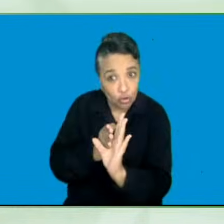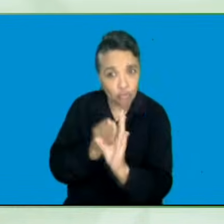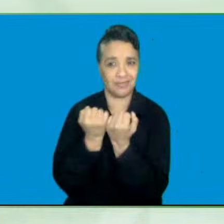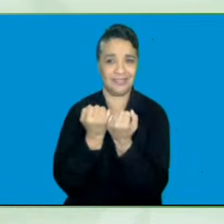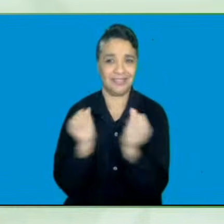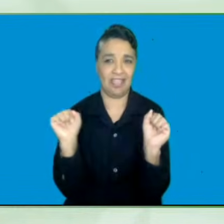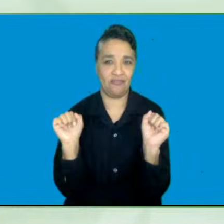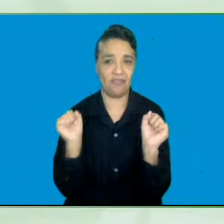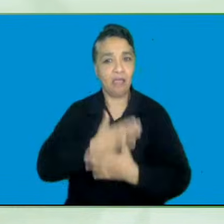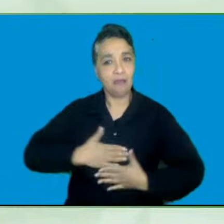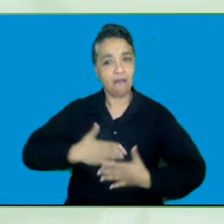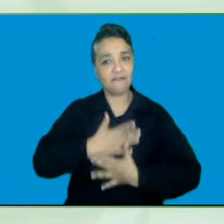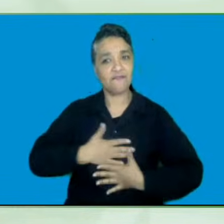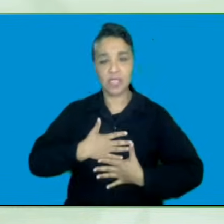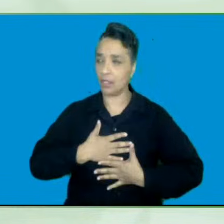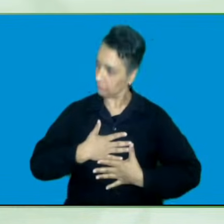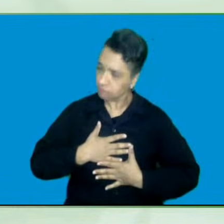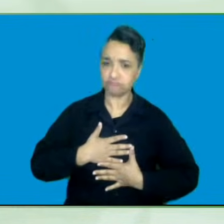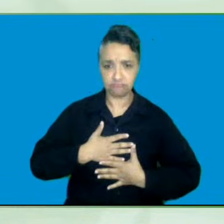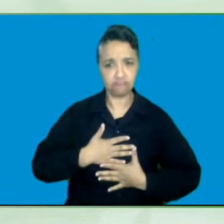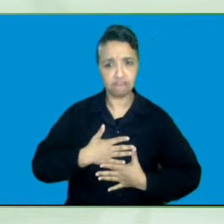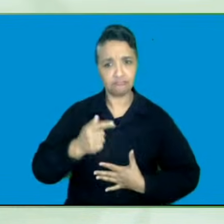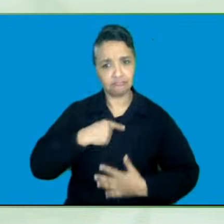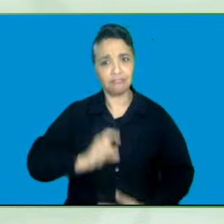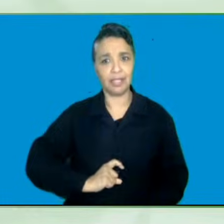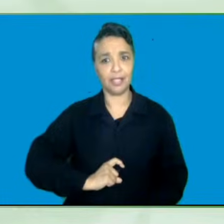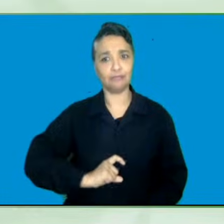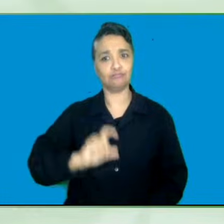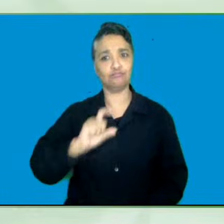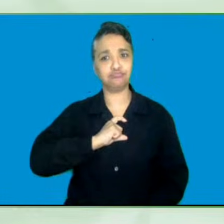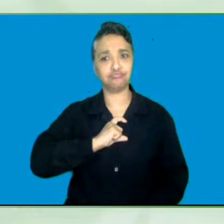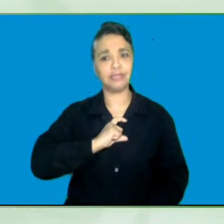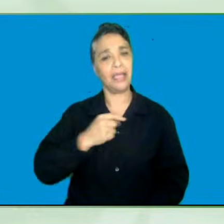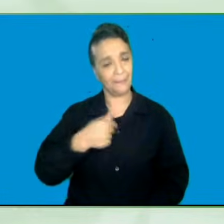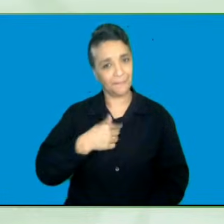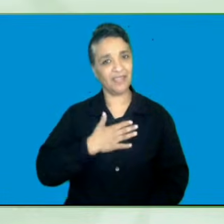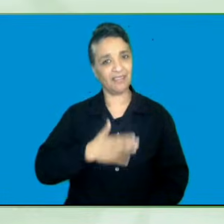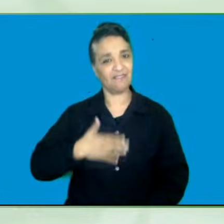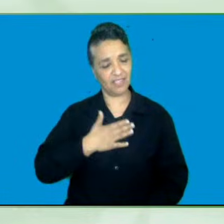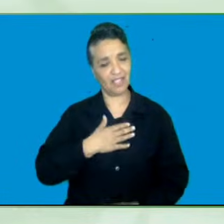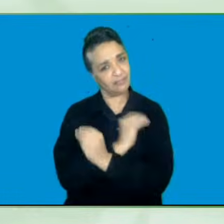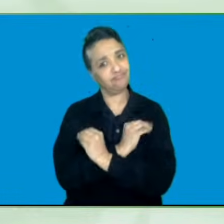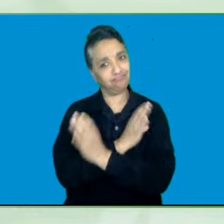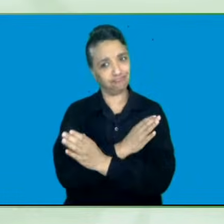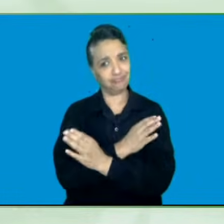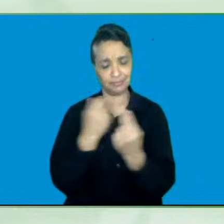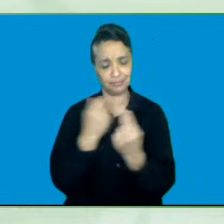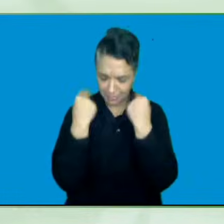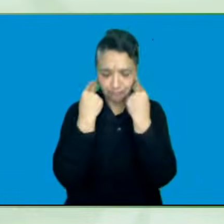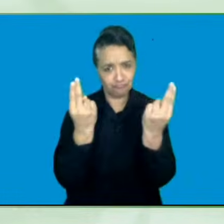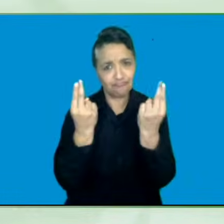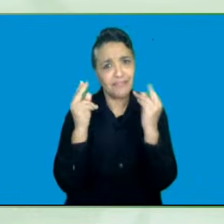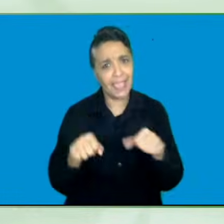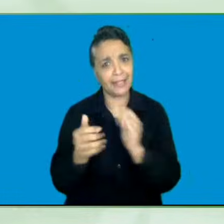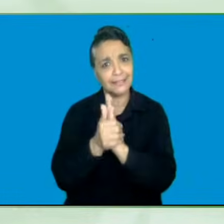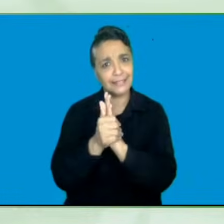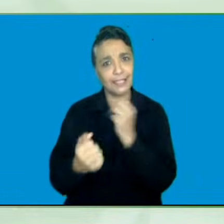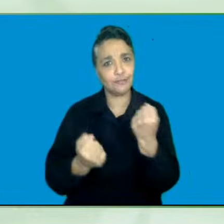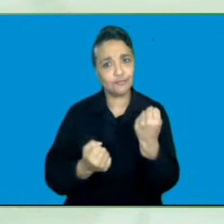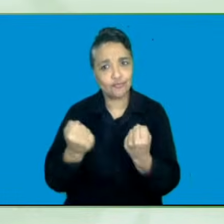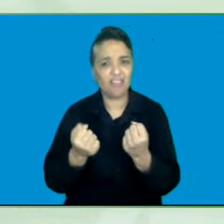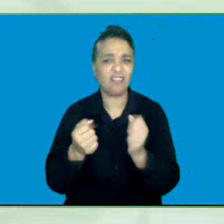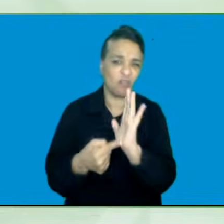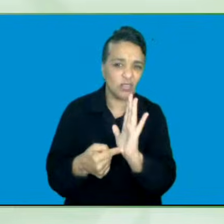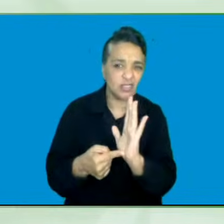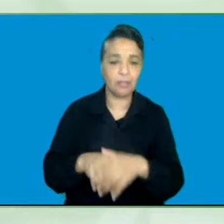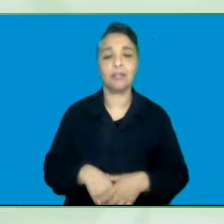the ability to build safety and build confidence, or build a sense of safety and build confidence. So one example of this is that